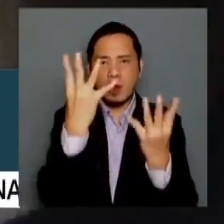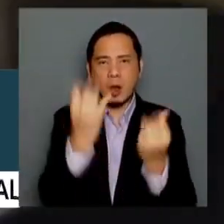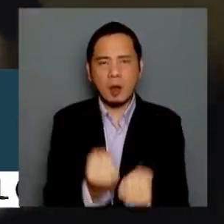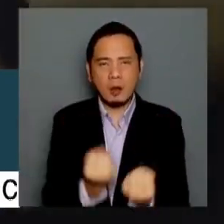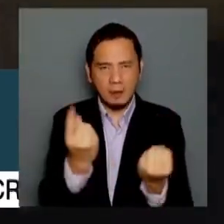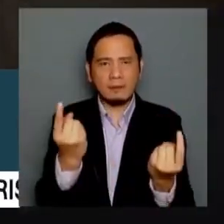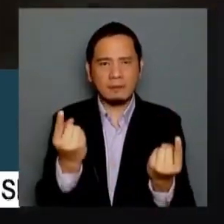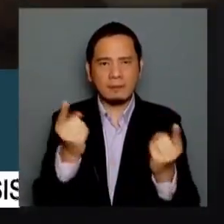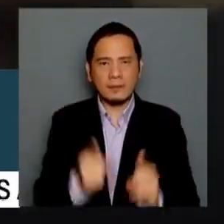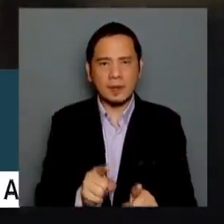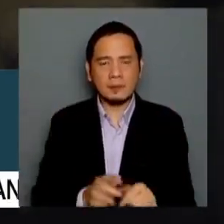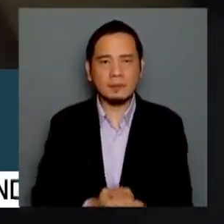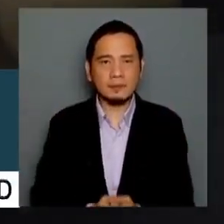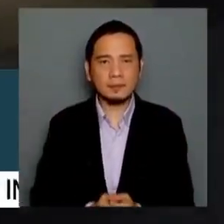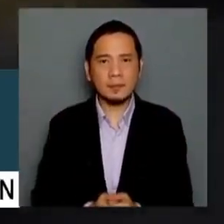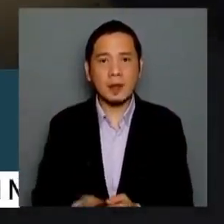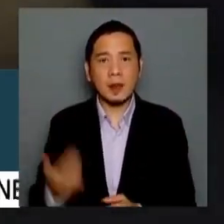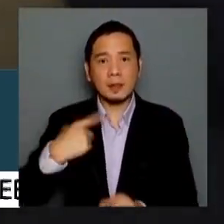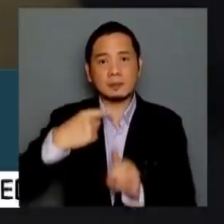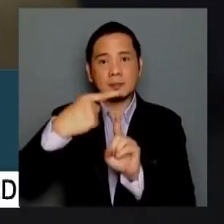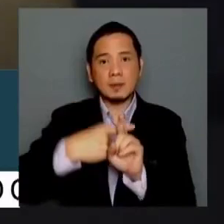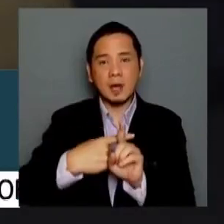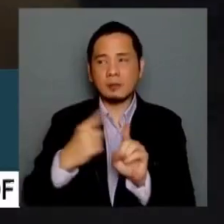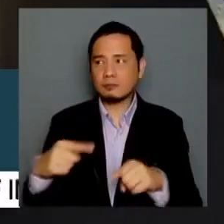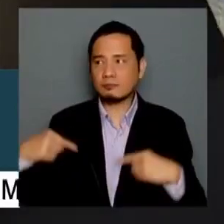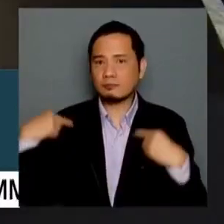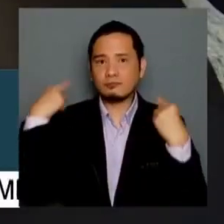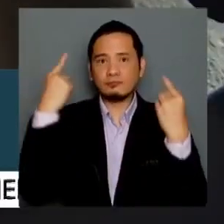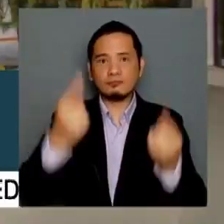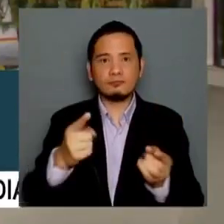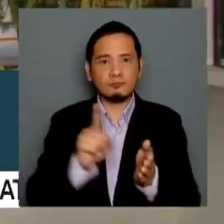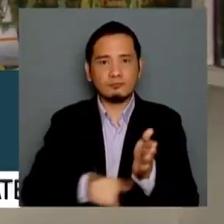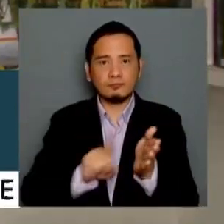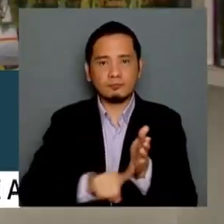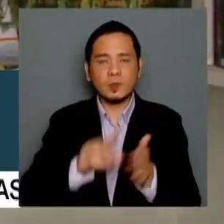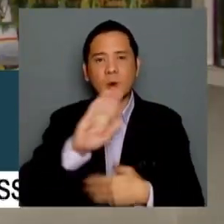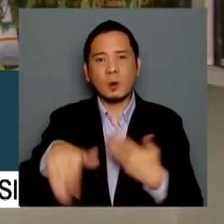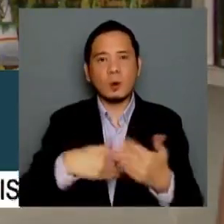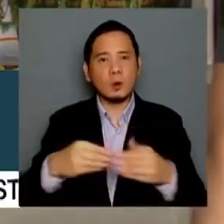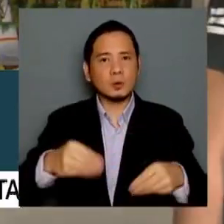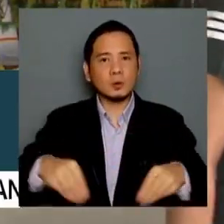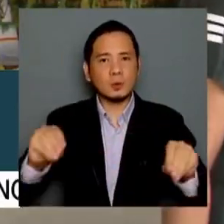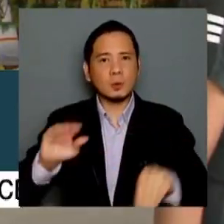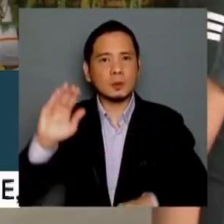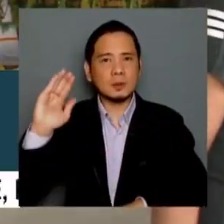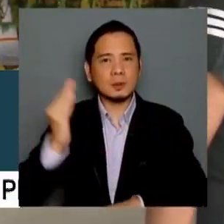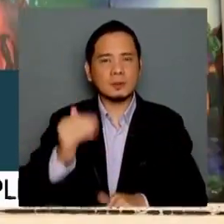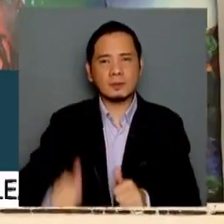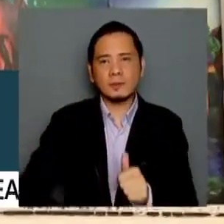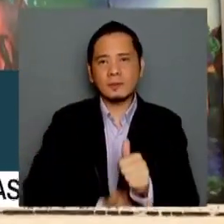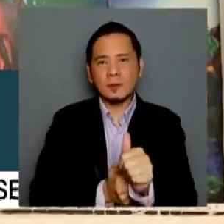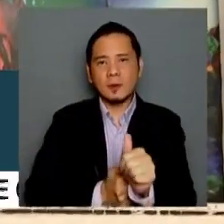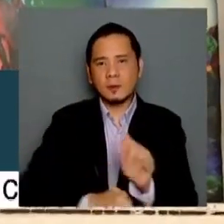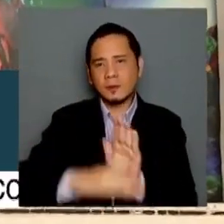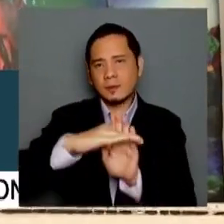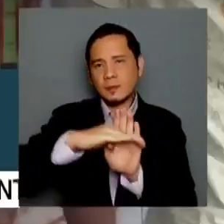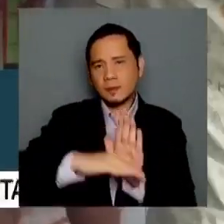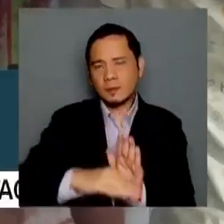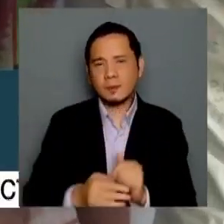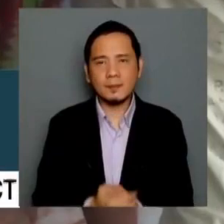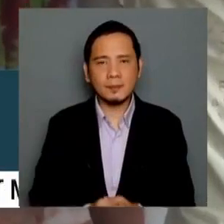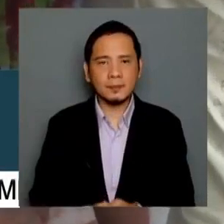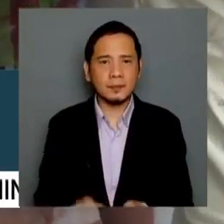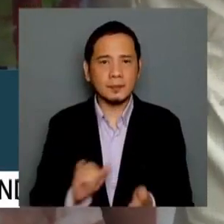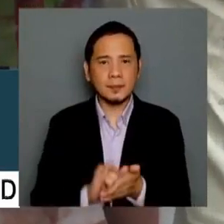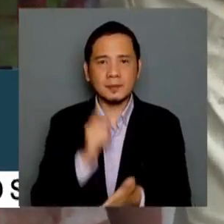and almost all of the stores are complying with it, with all the requirements according to the Bureau of Fire Protection. And that's the latest